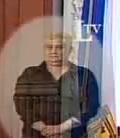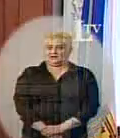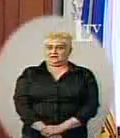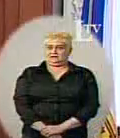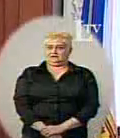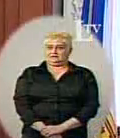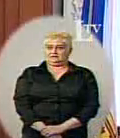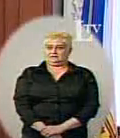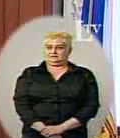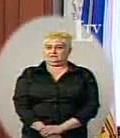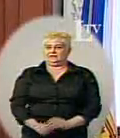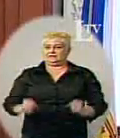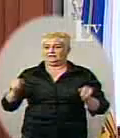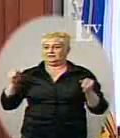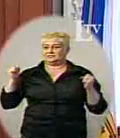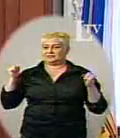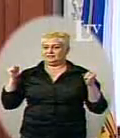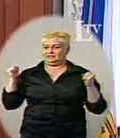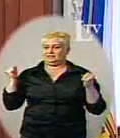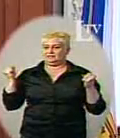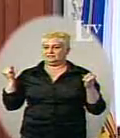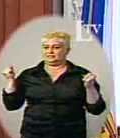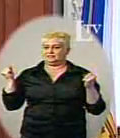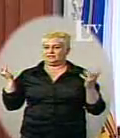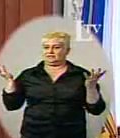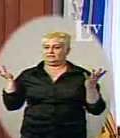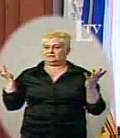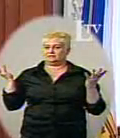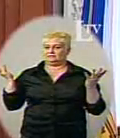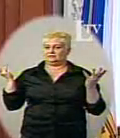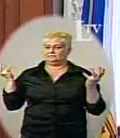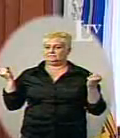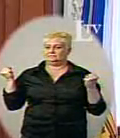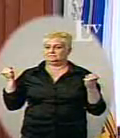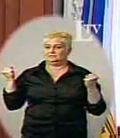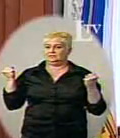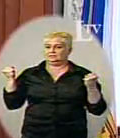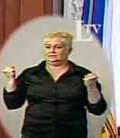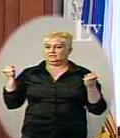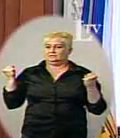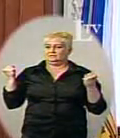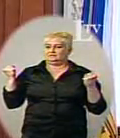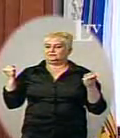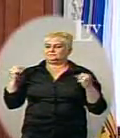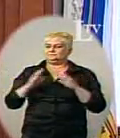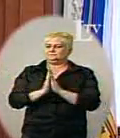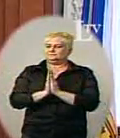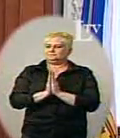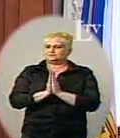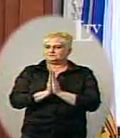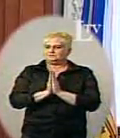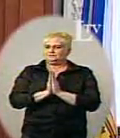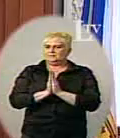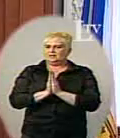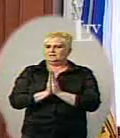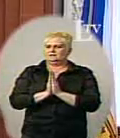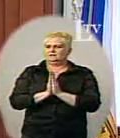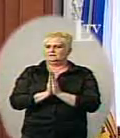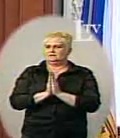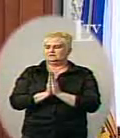Mr. Speaker, members of the legislature, ladies and gentlemen, Nova Scotians.